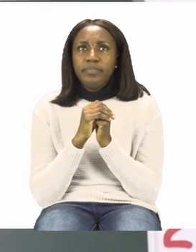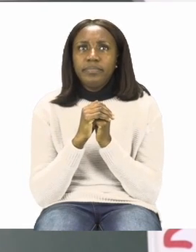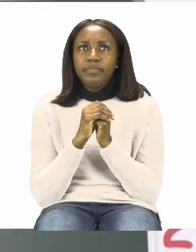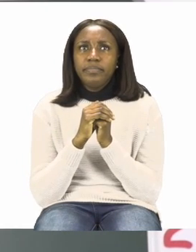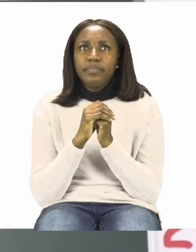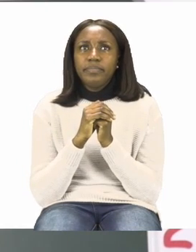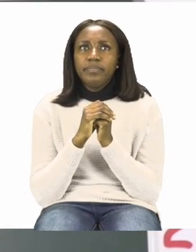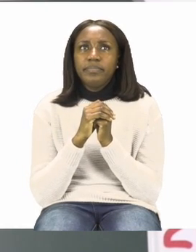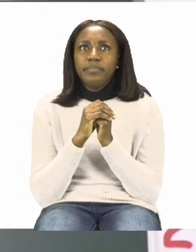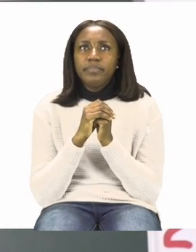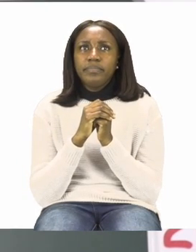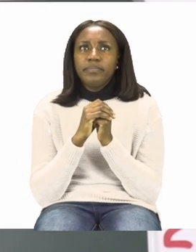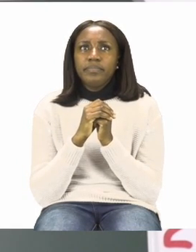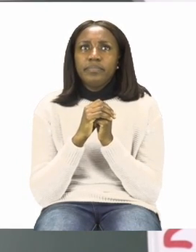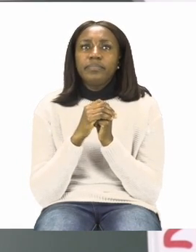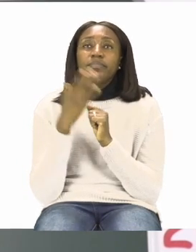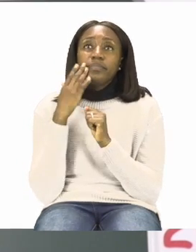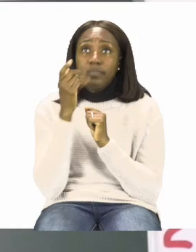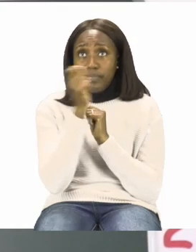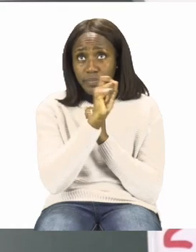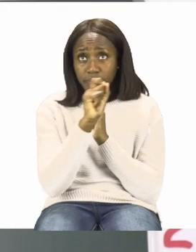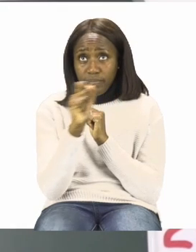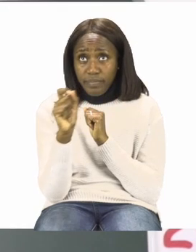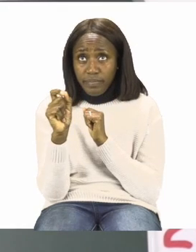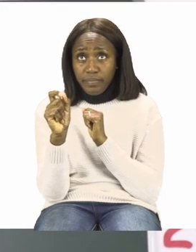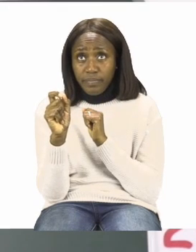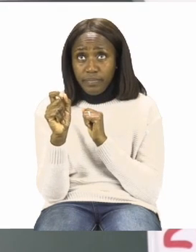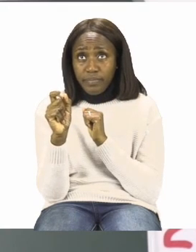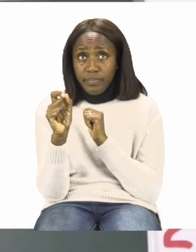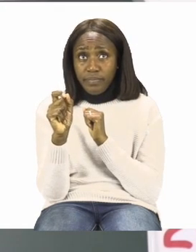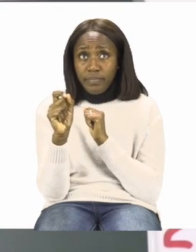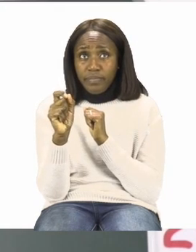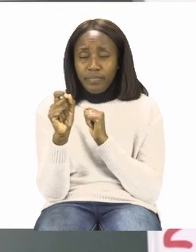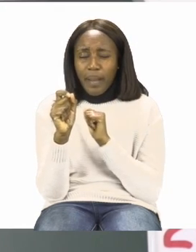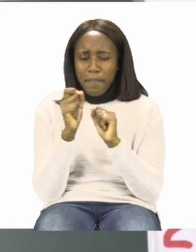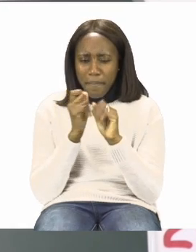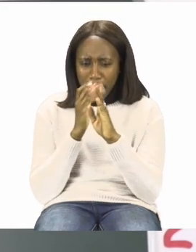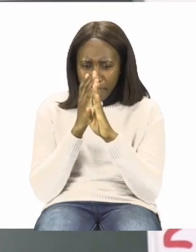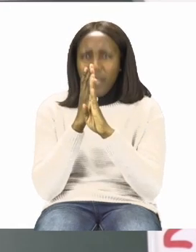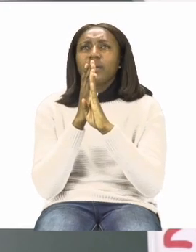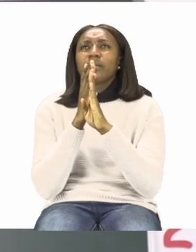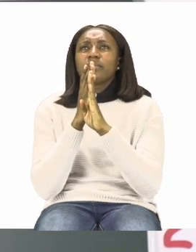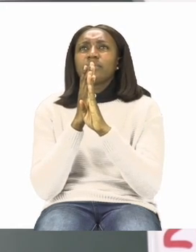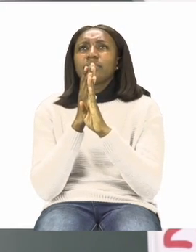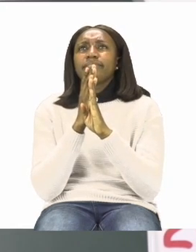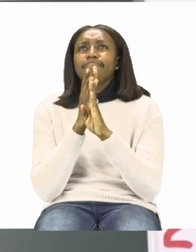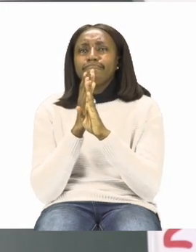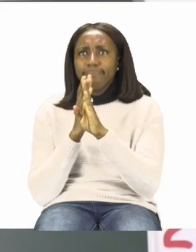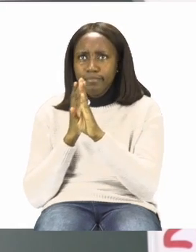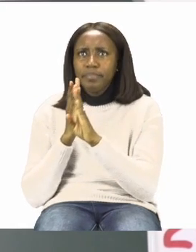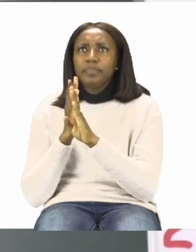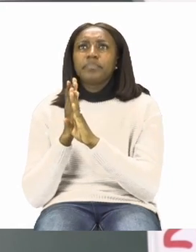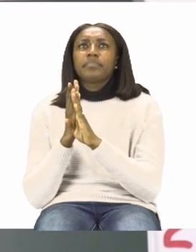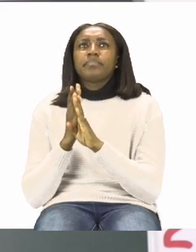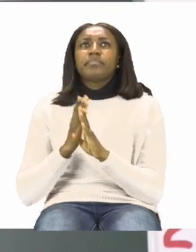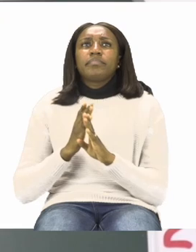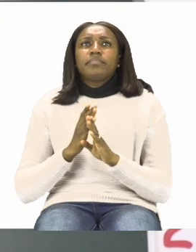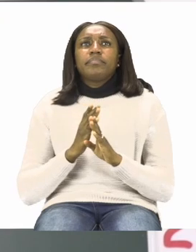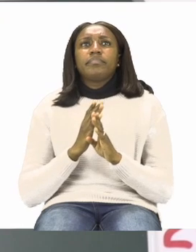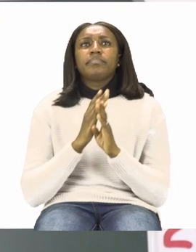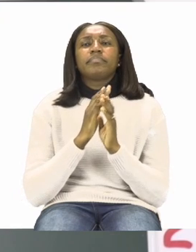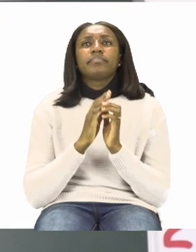when you write over the word exactly as it is, then you